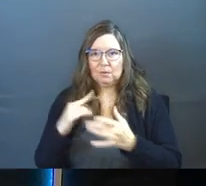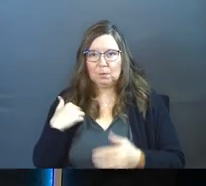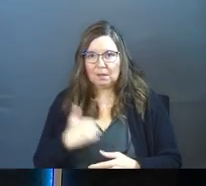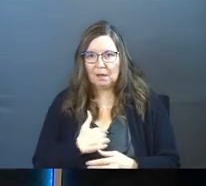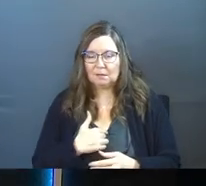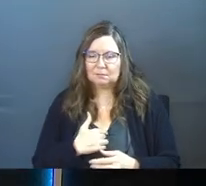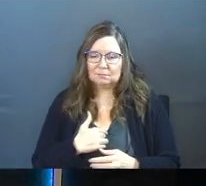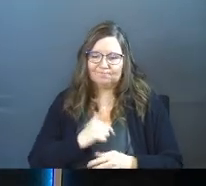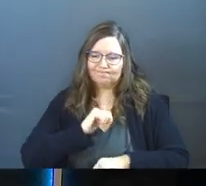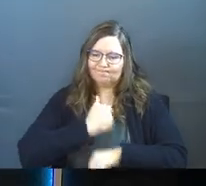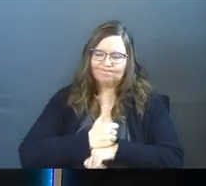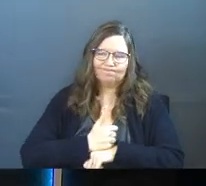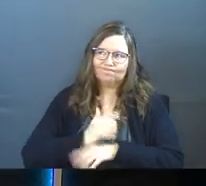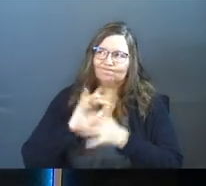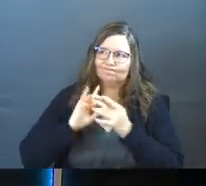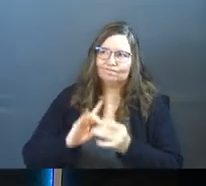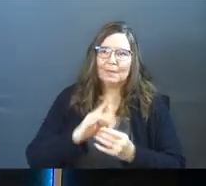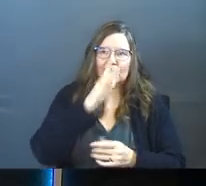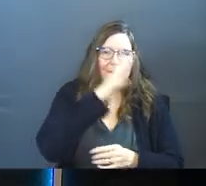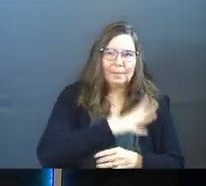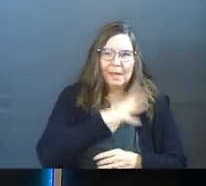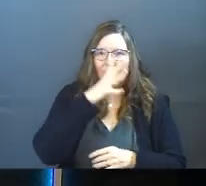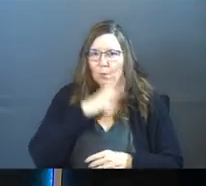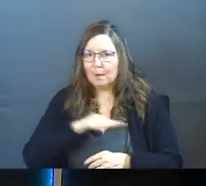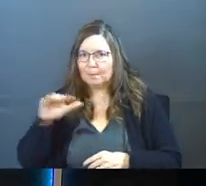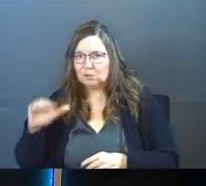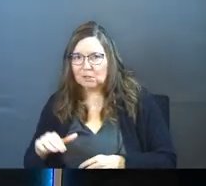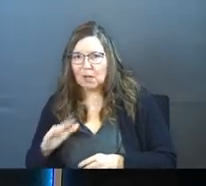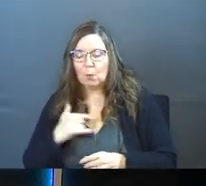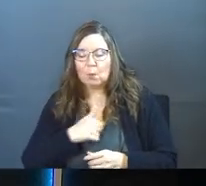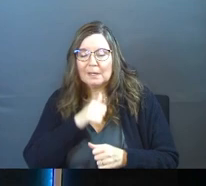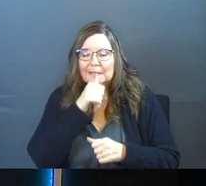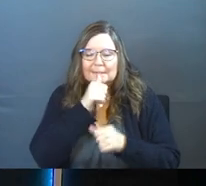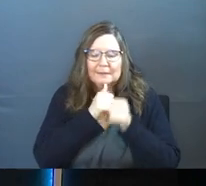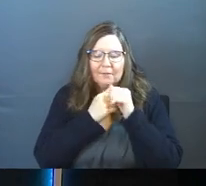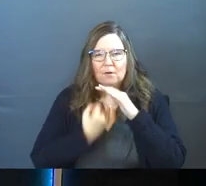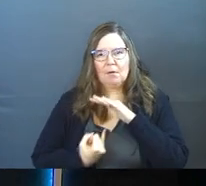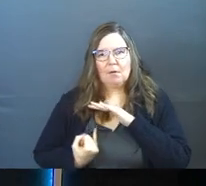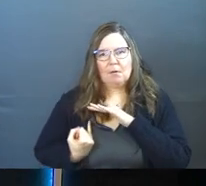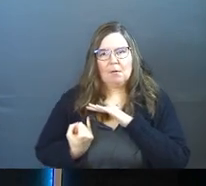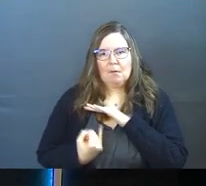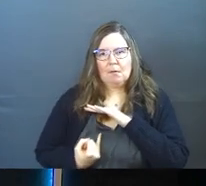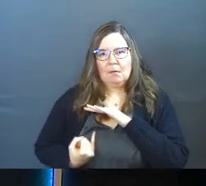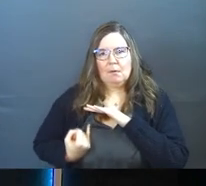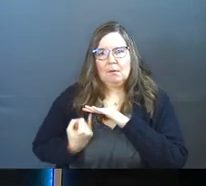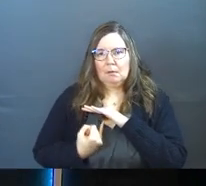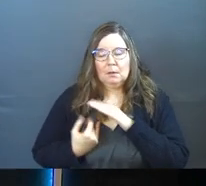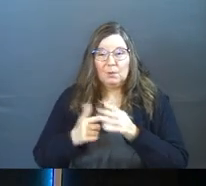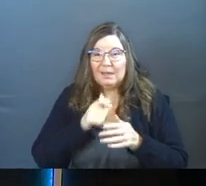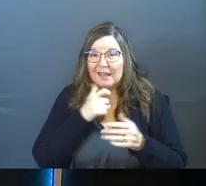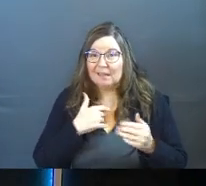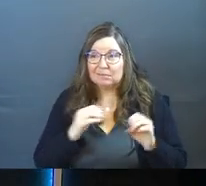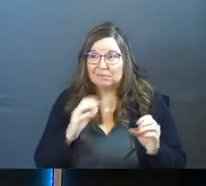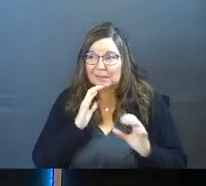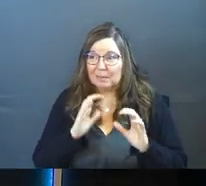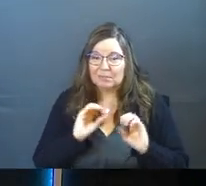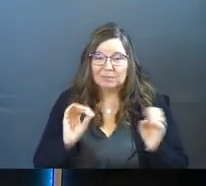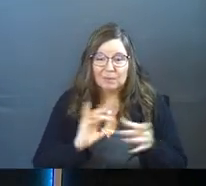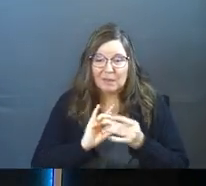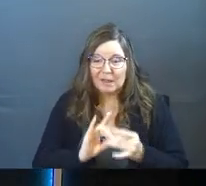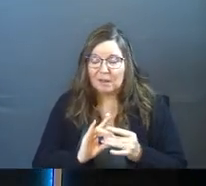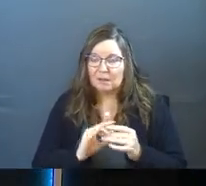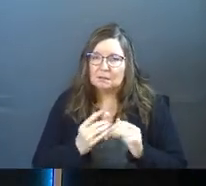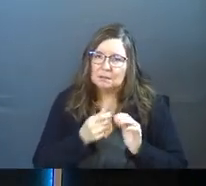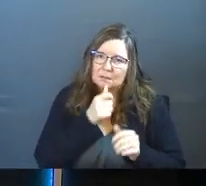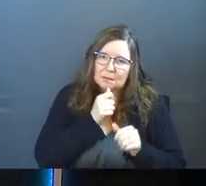us. Hardwired for connection, guys. Every man, woman, and child, we suffer in isolation, right? We suffer when we don't have meaningful relationships